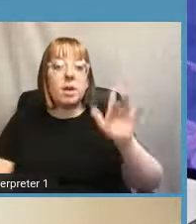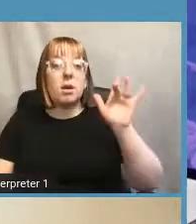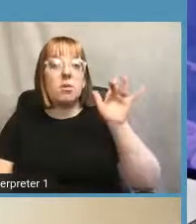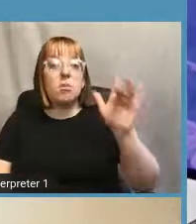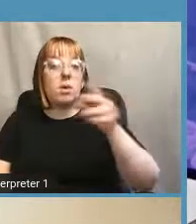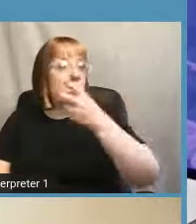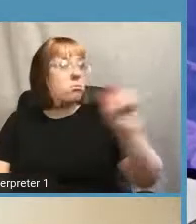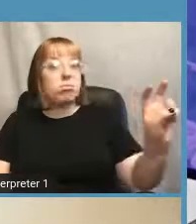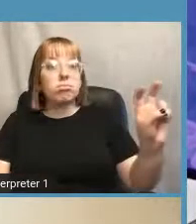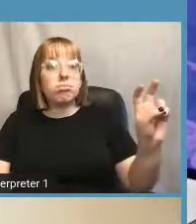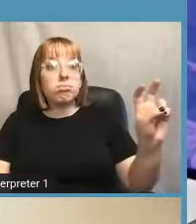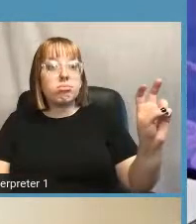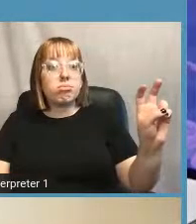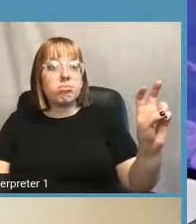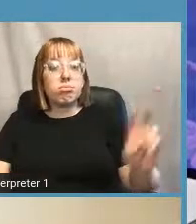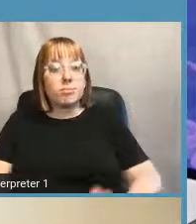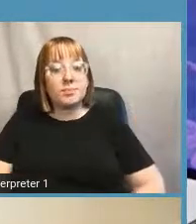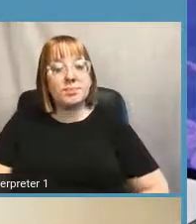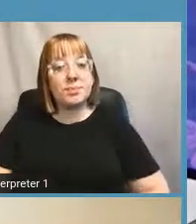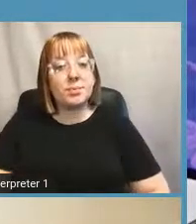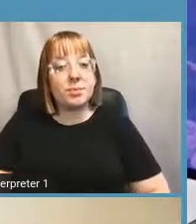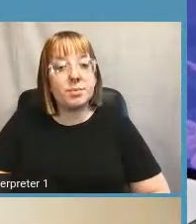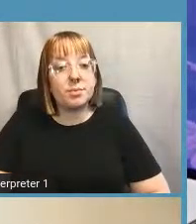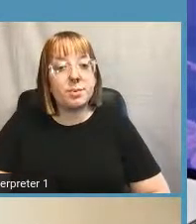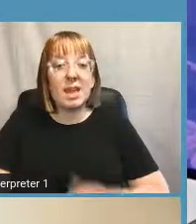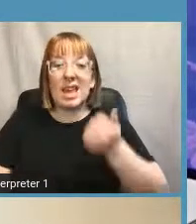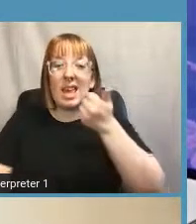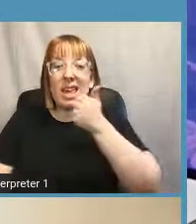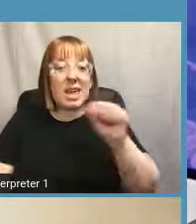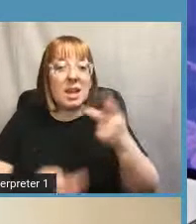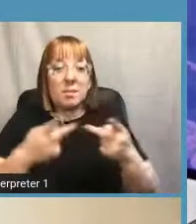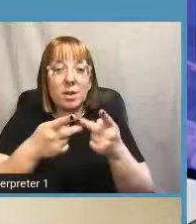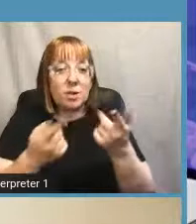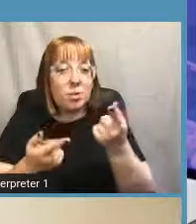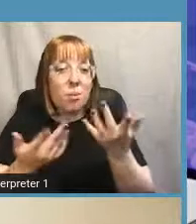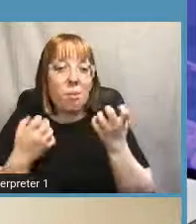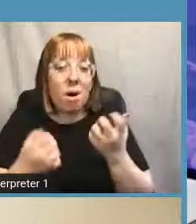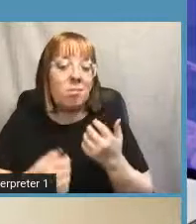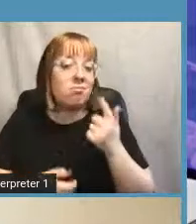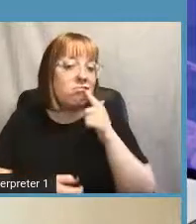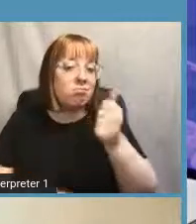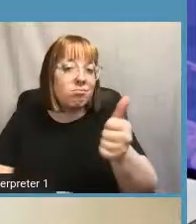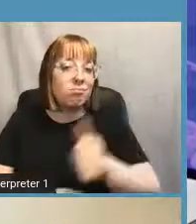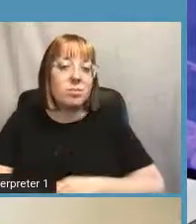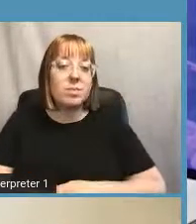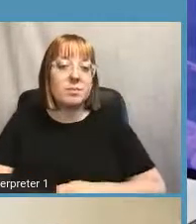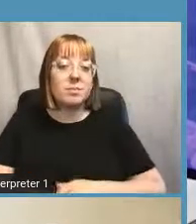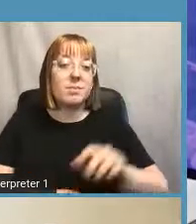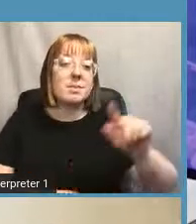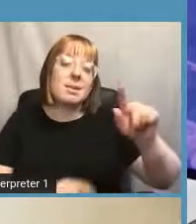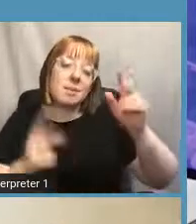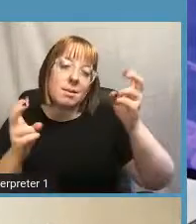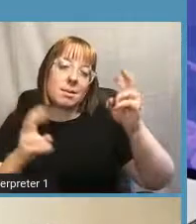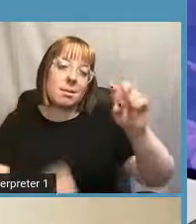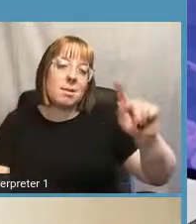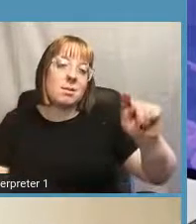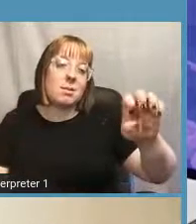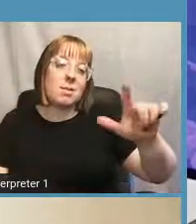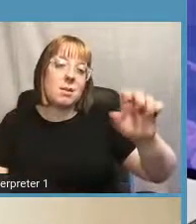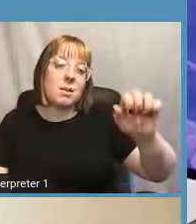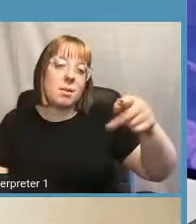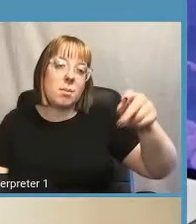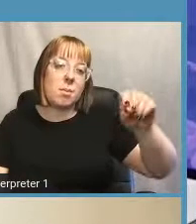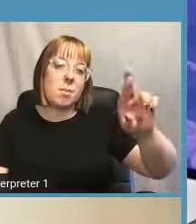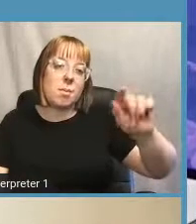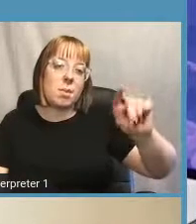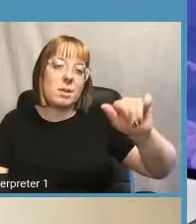you to teleport to any place that you want. So there's teleportation allowed in Second Life.